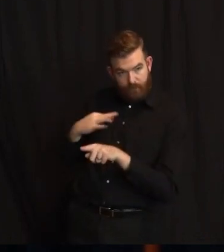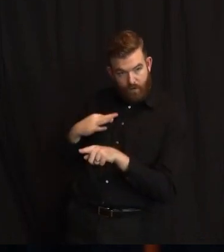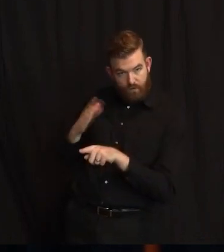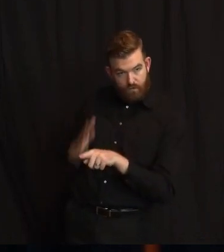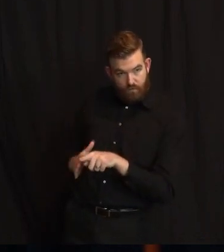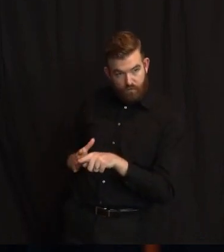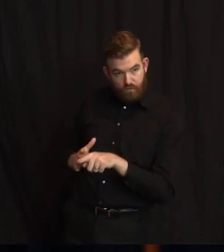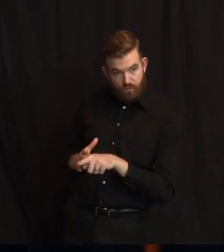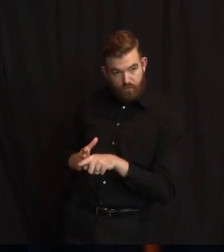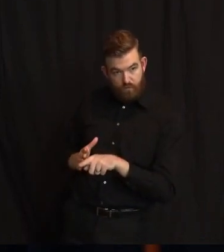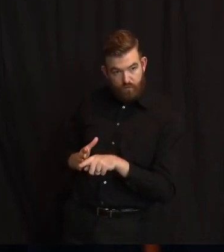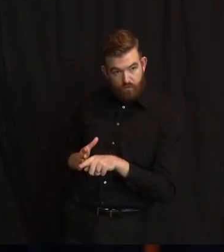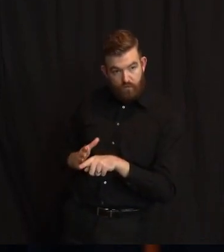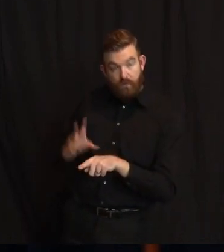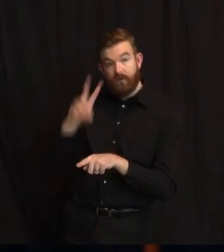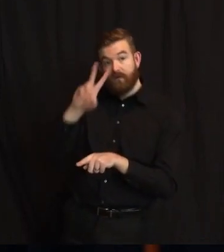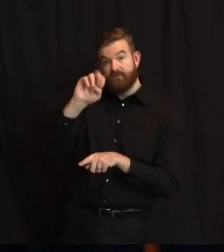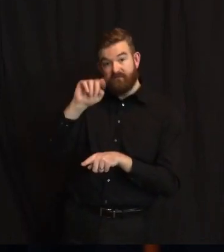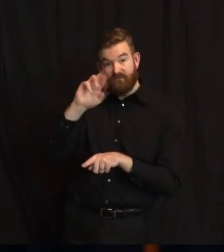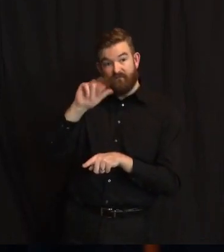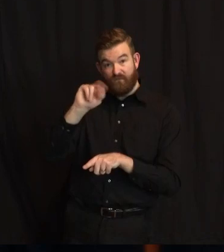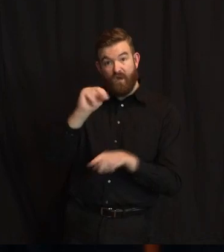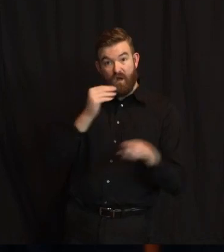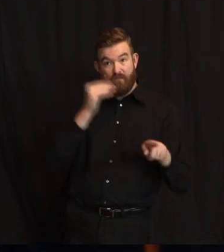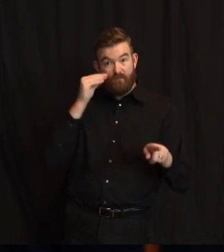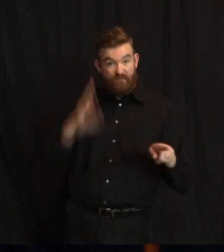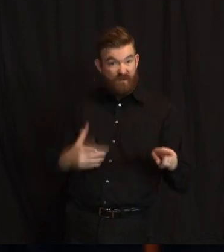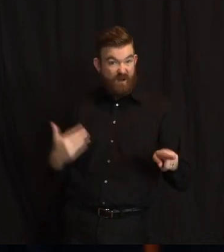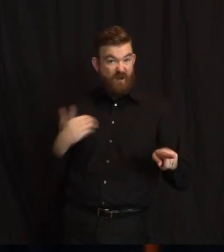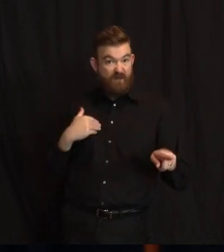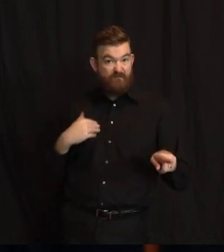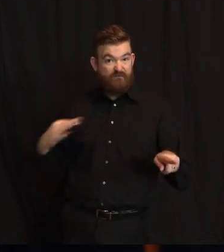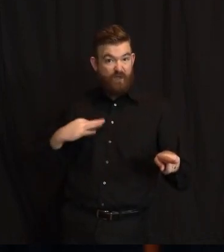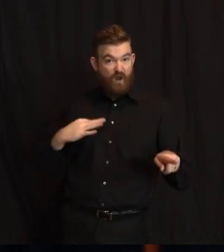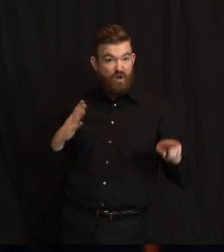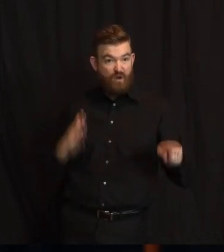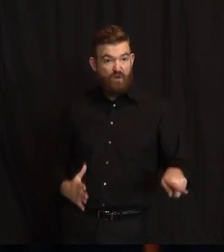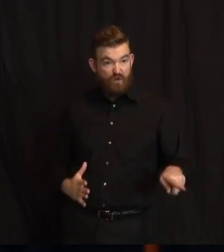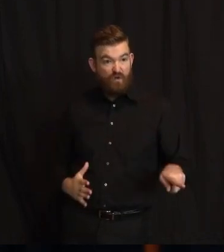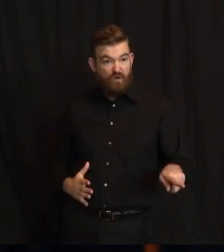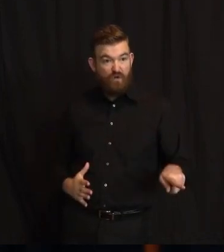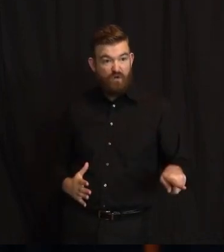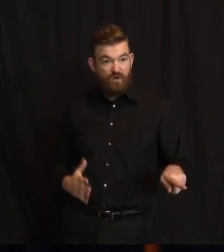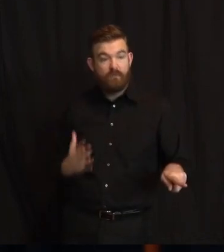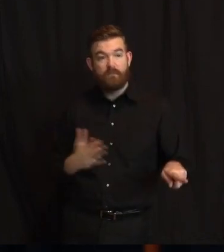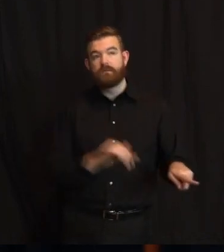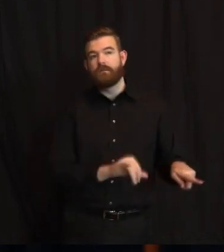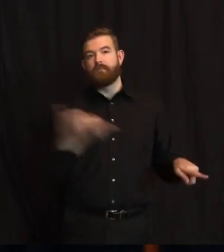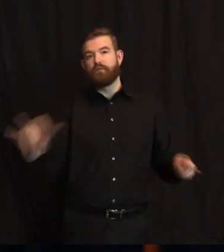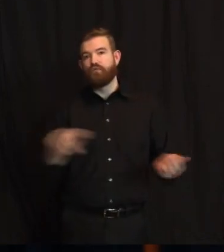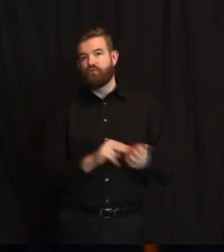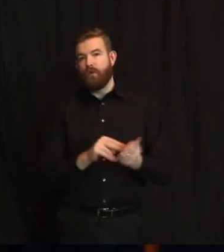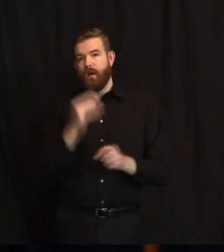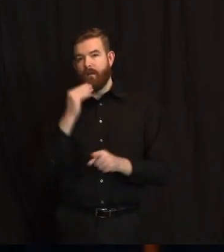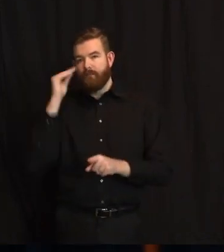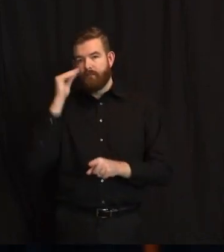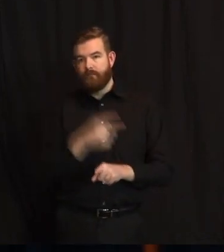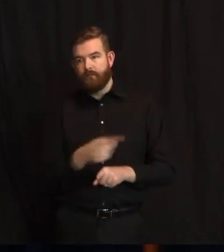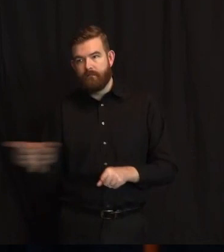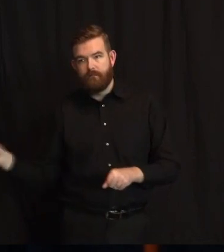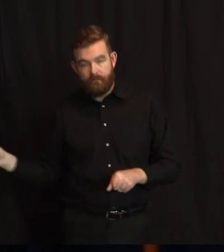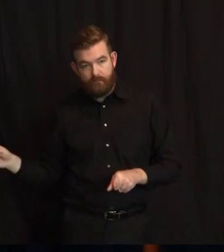stressed. And they're primarily in the north, and there's a lot of them. So I don't want to sugarcoat what's going on with the nursing